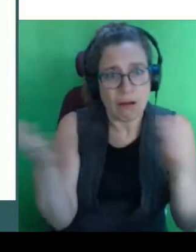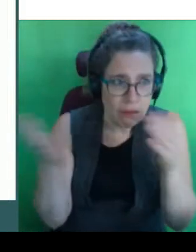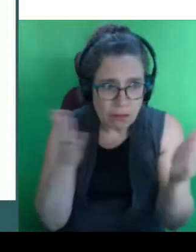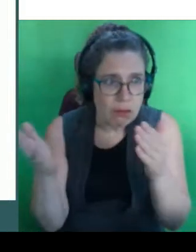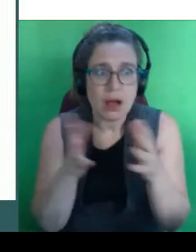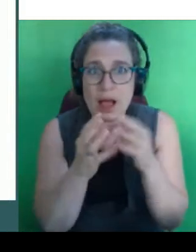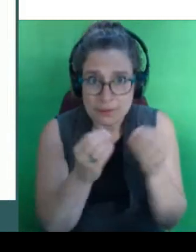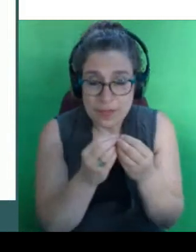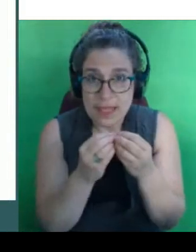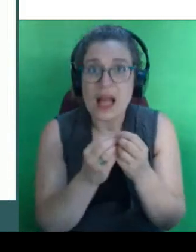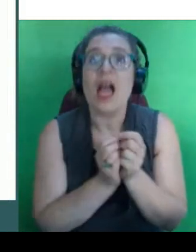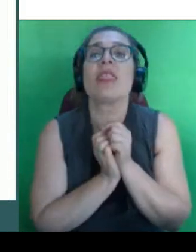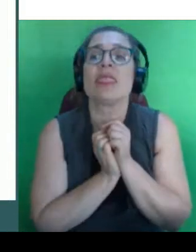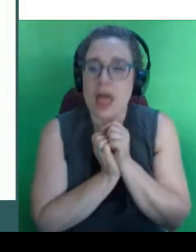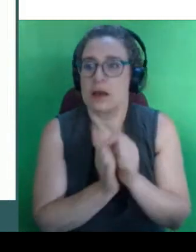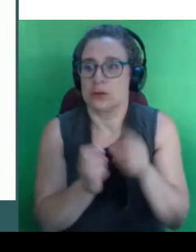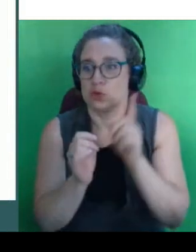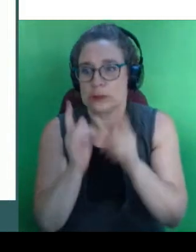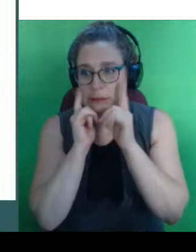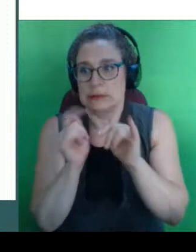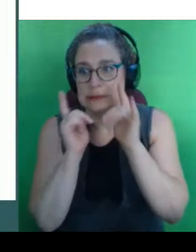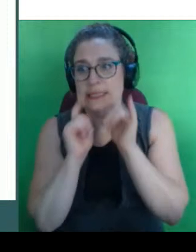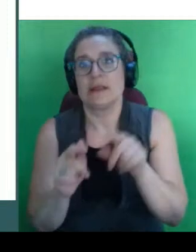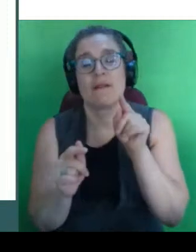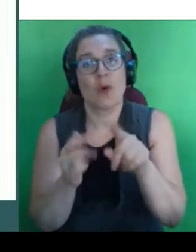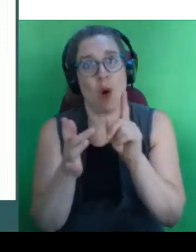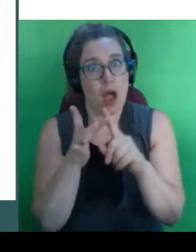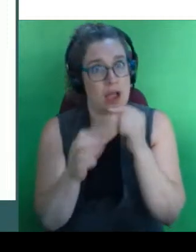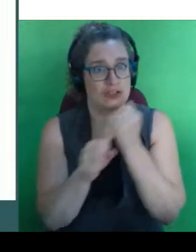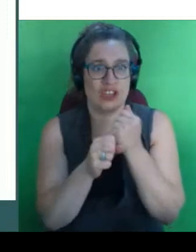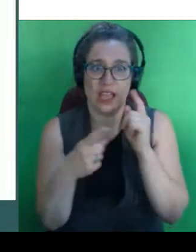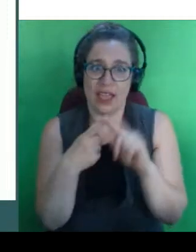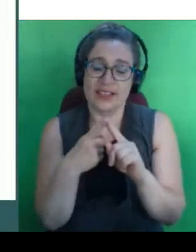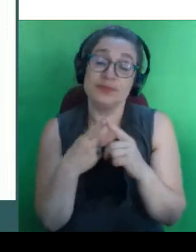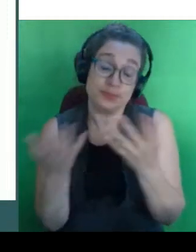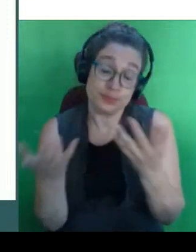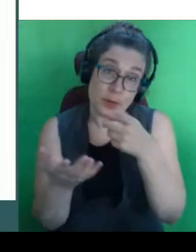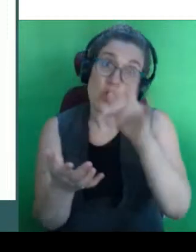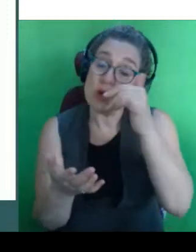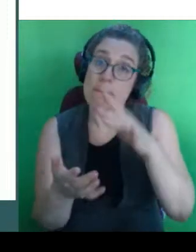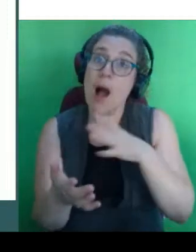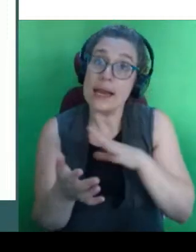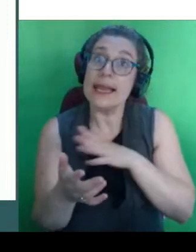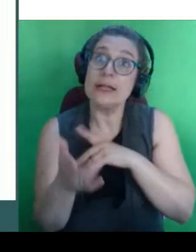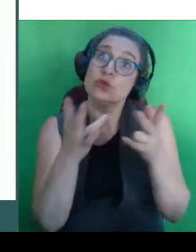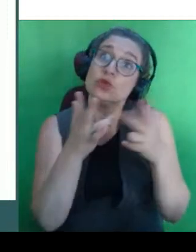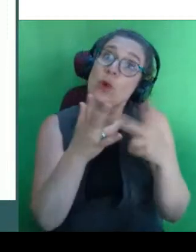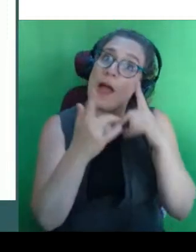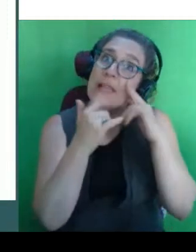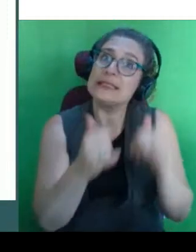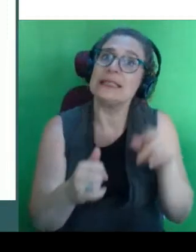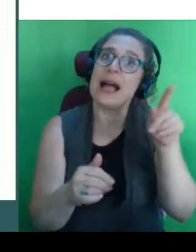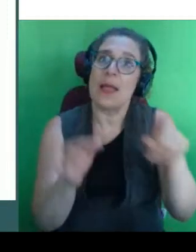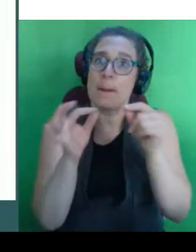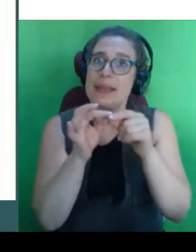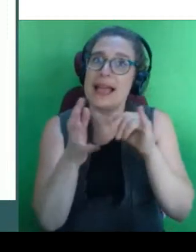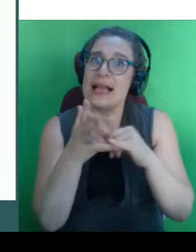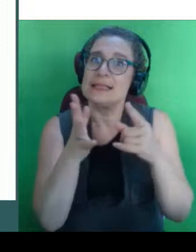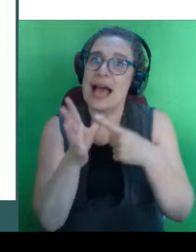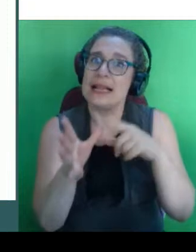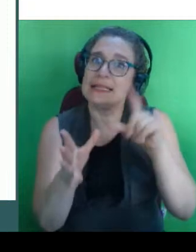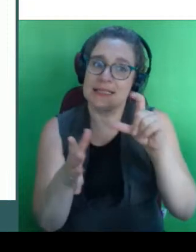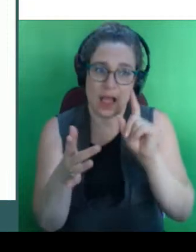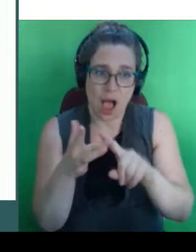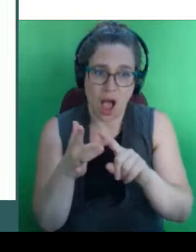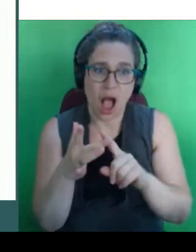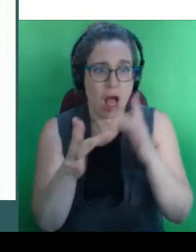tests for IgE. You may need to do other tests, and there's good guidance at the BSACI, and the website is here,